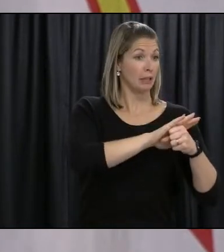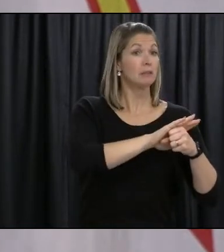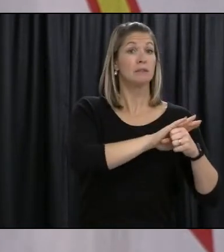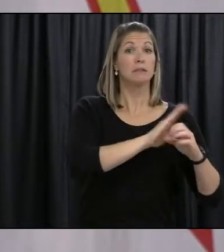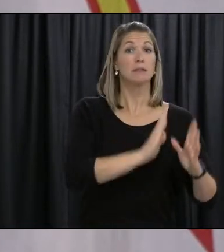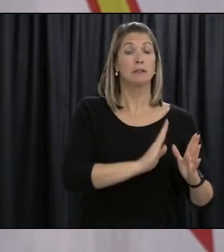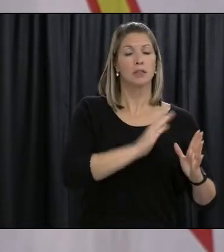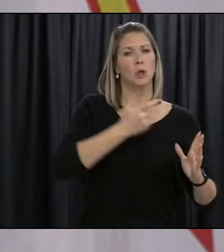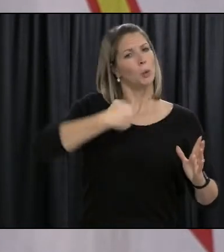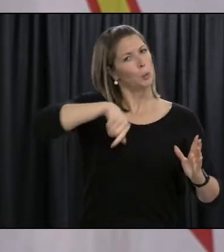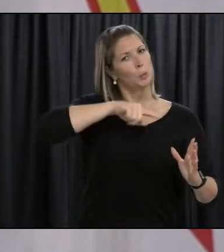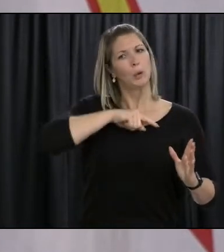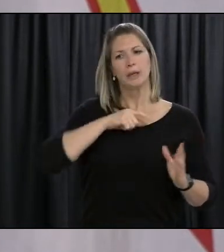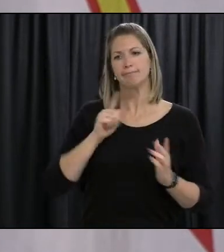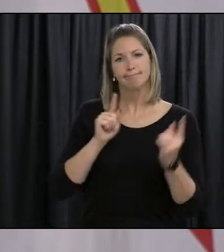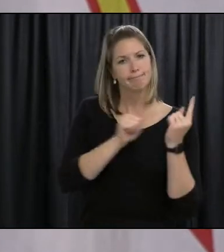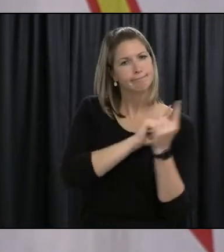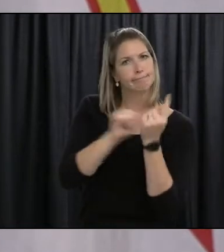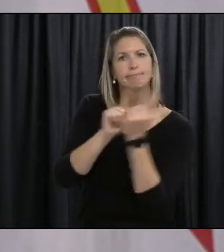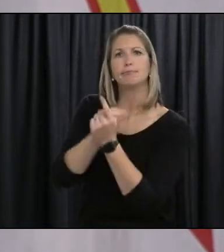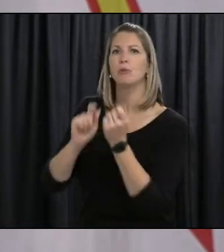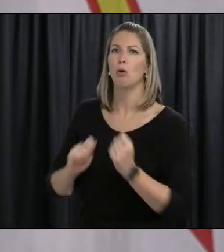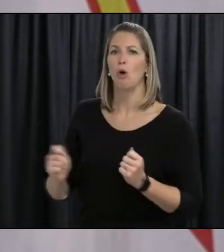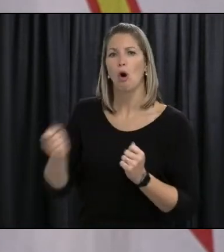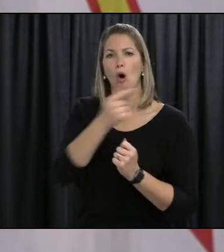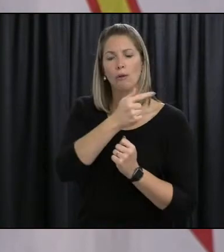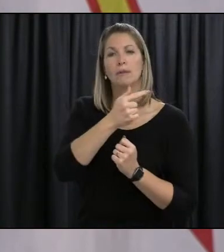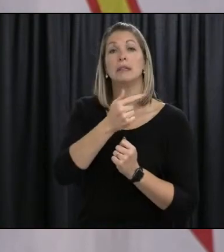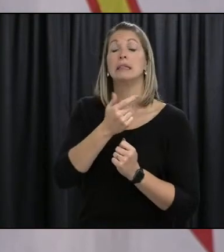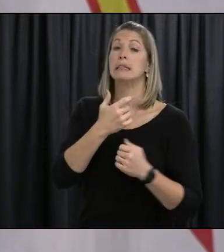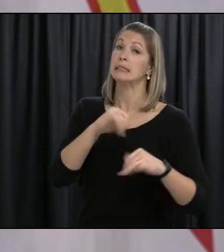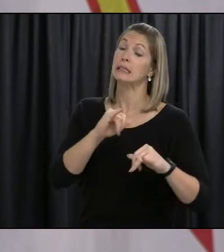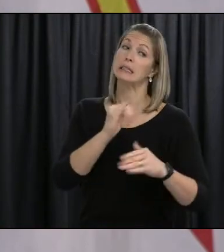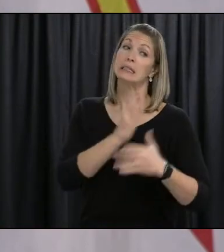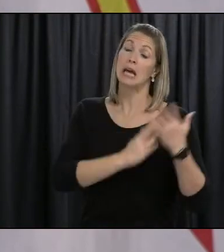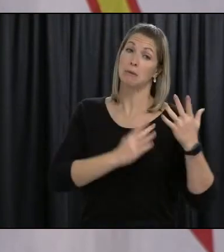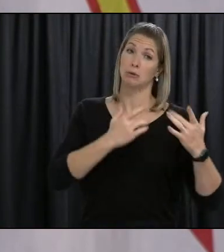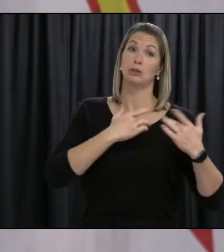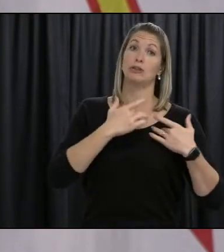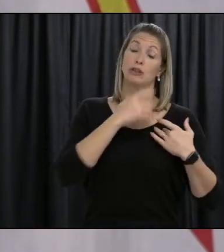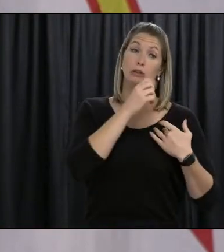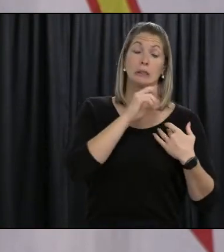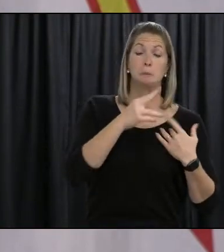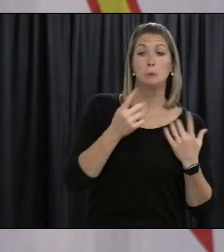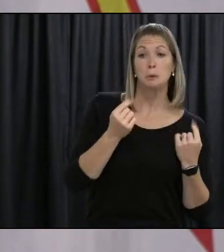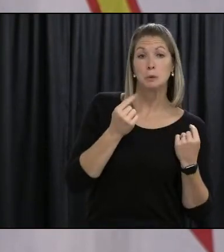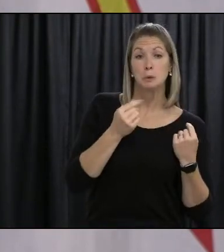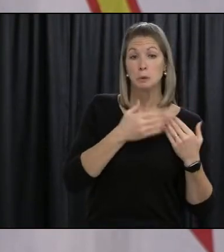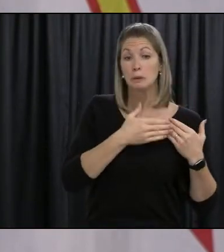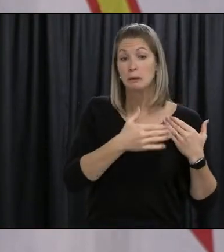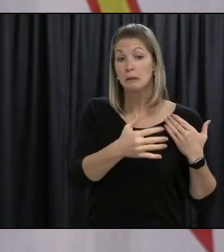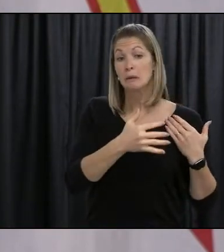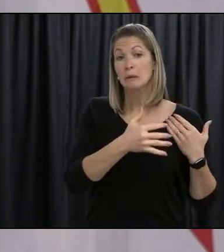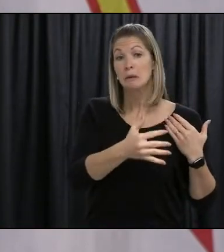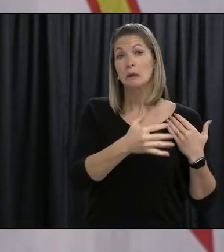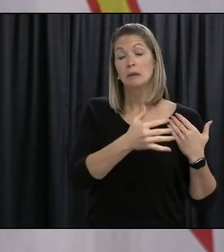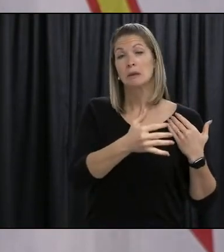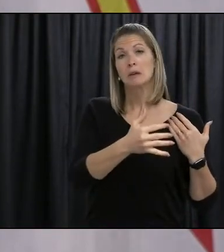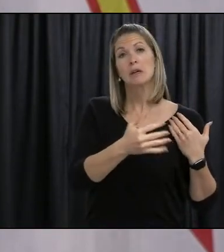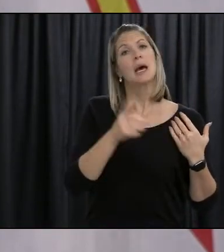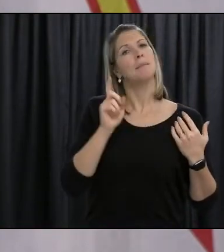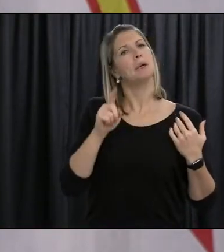questions and concerns about what is safe to do during the COVID-19 pandemic. And while you should remain cautious and follow public health